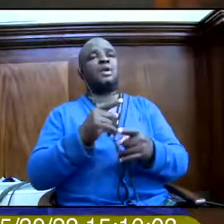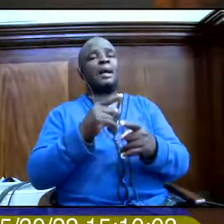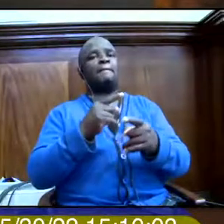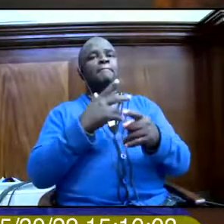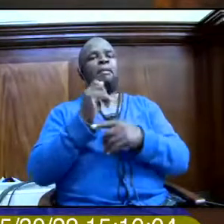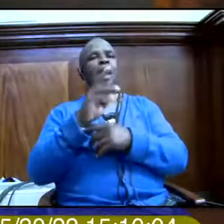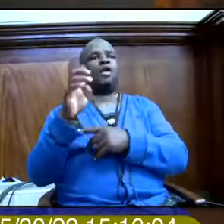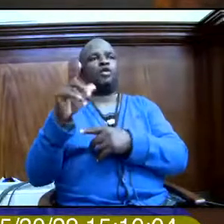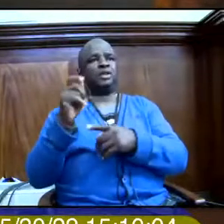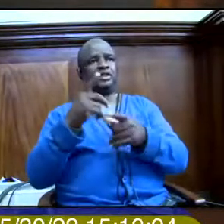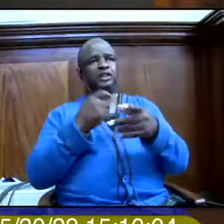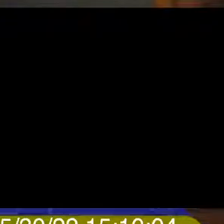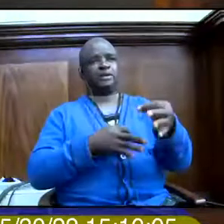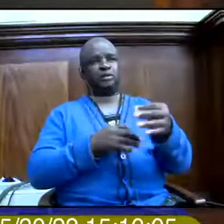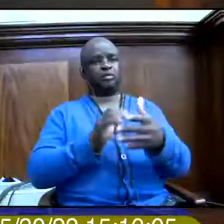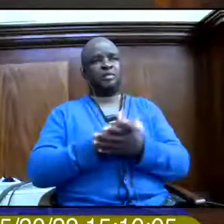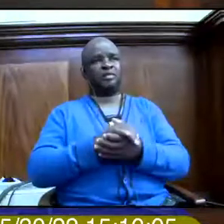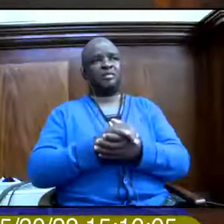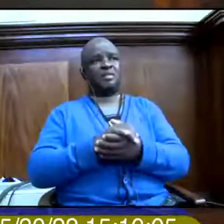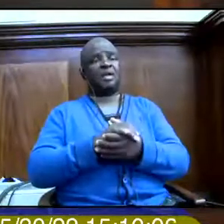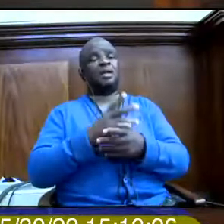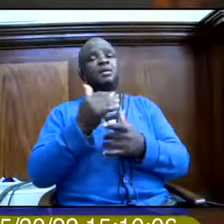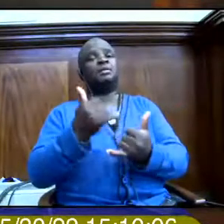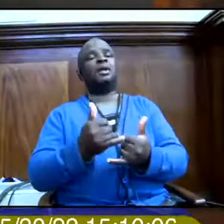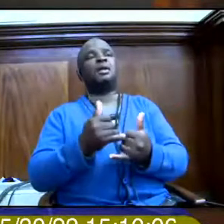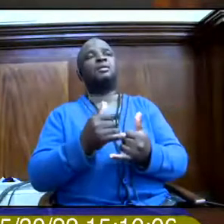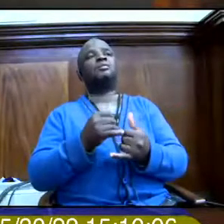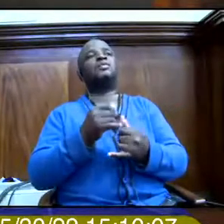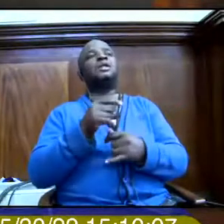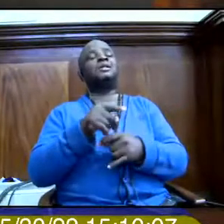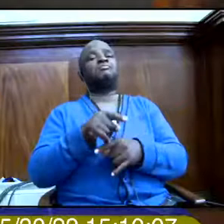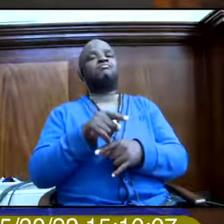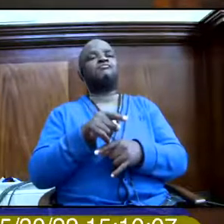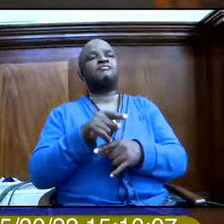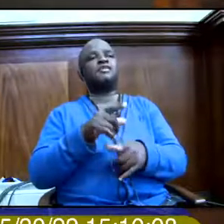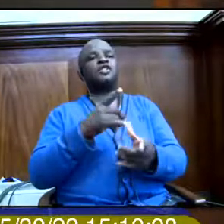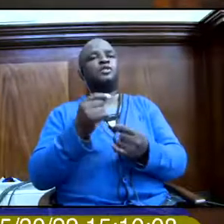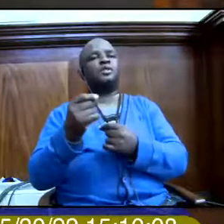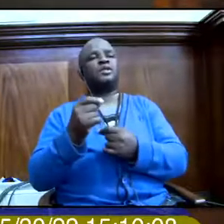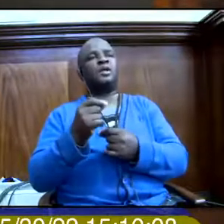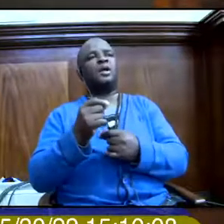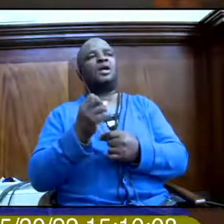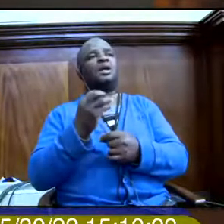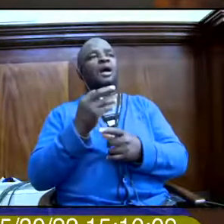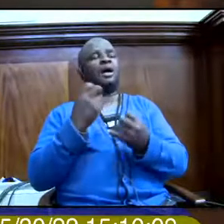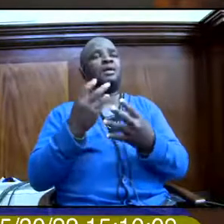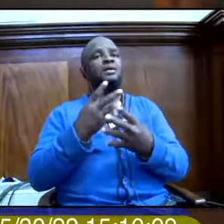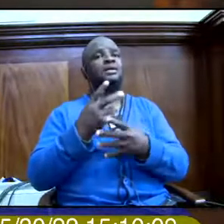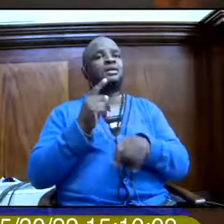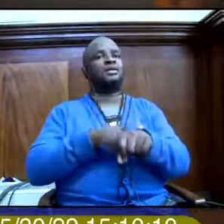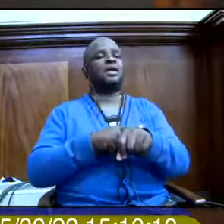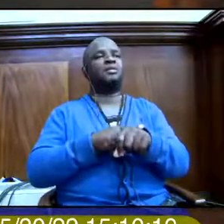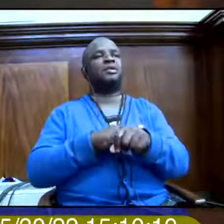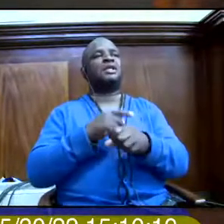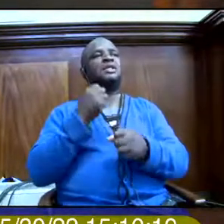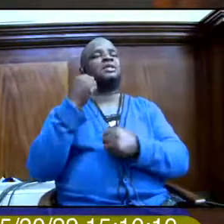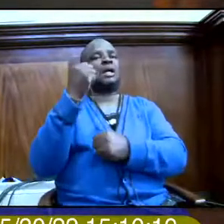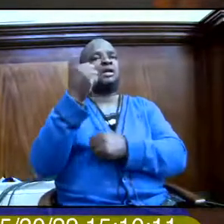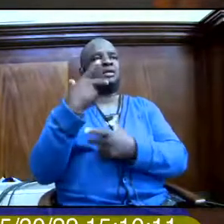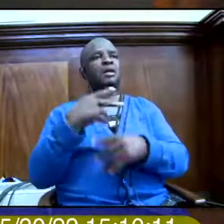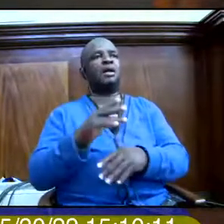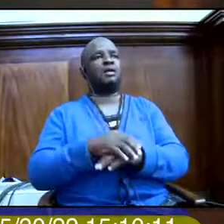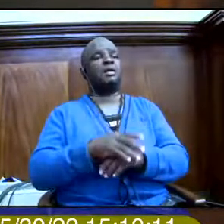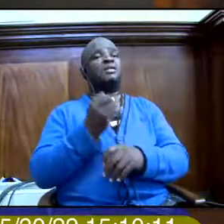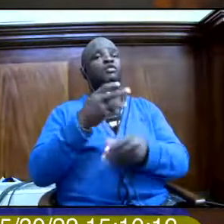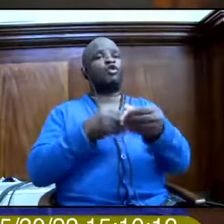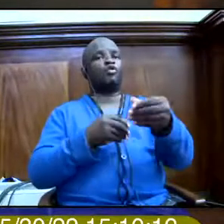ballot his requirement that this is done is usually when the strike begins if the documents are